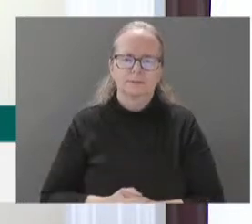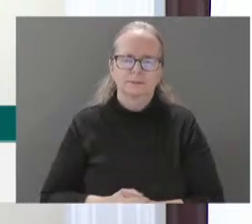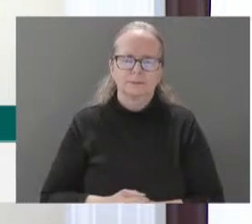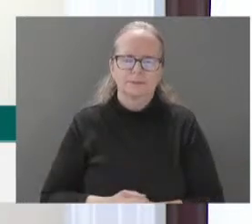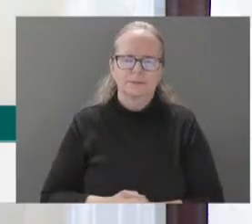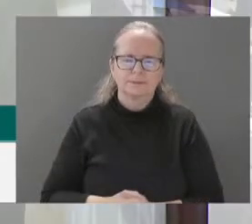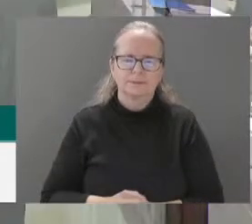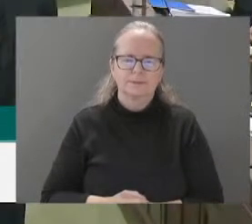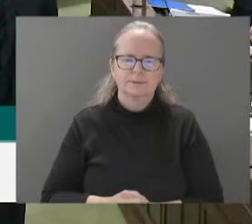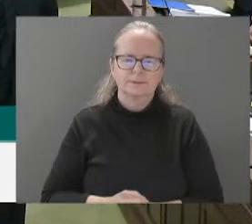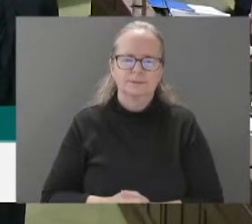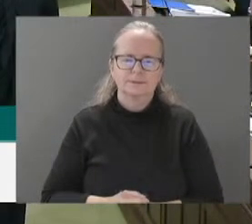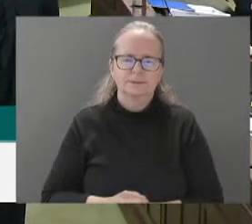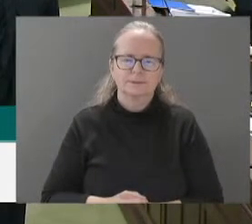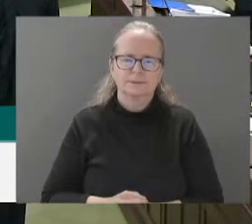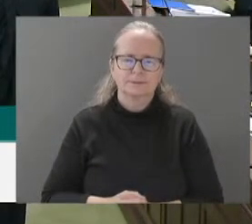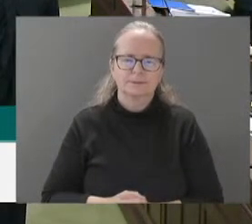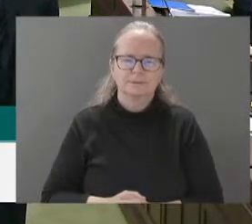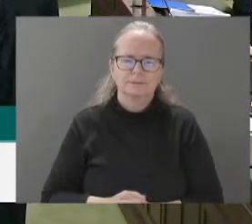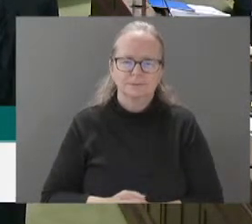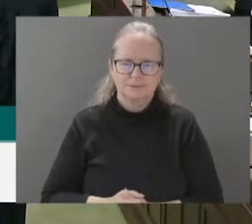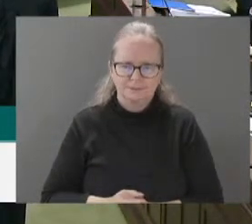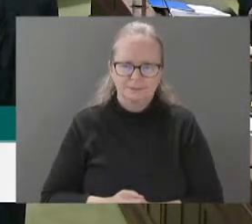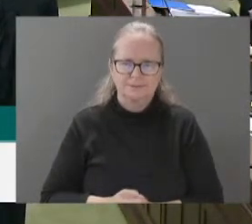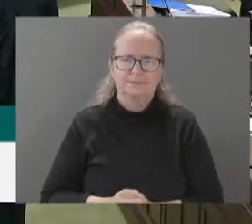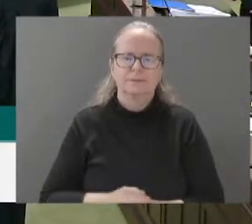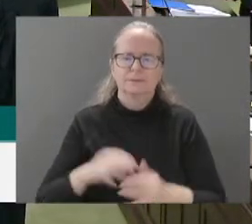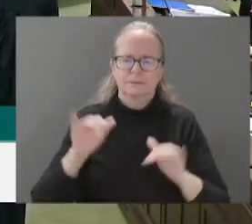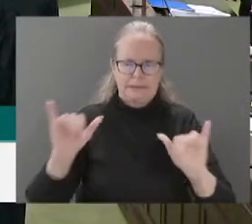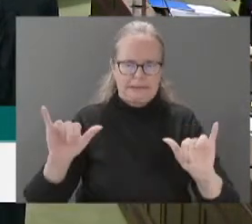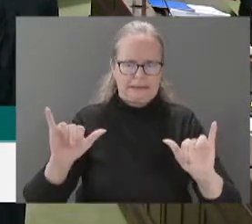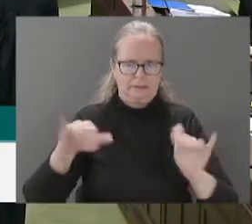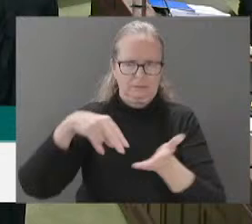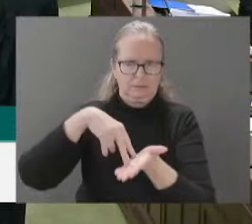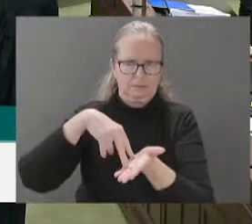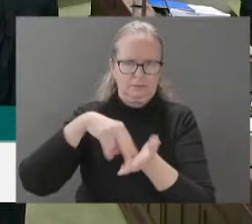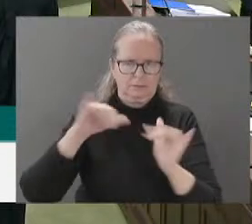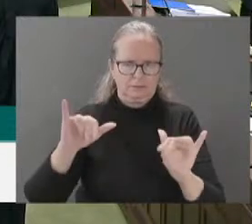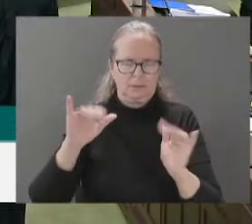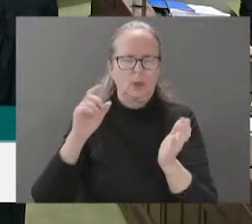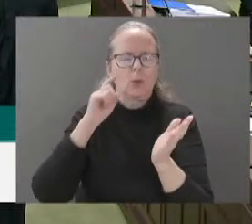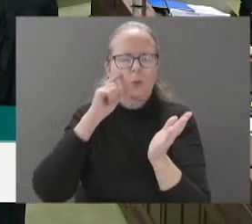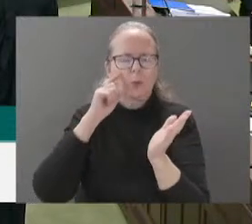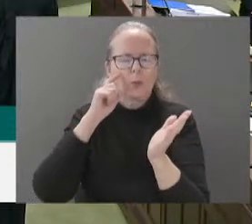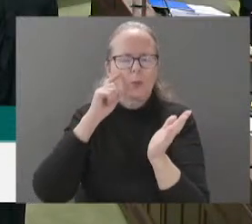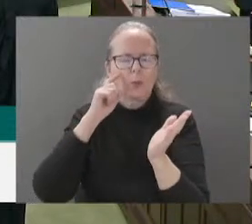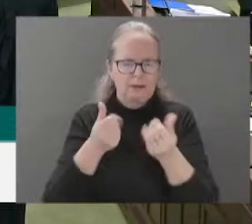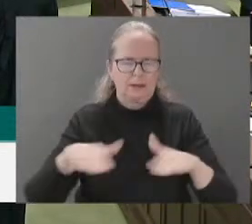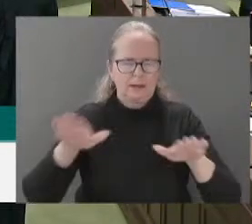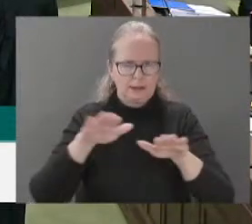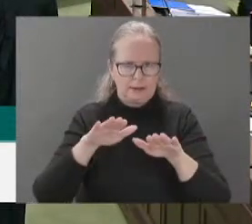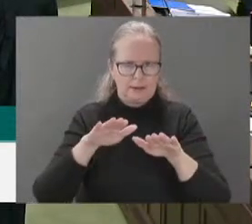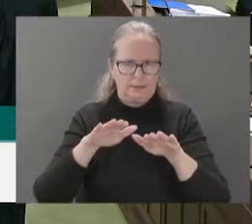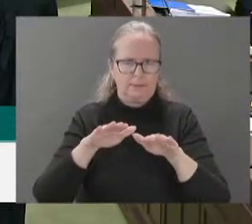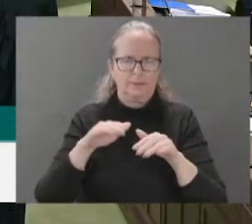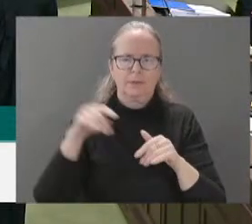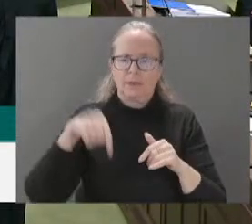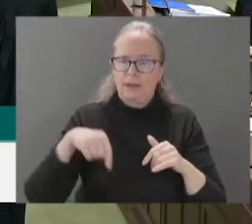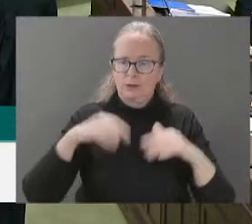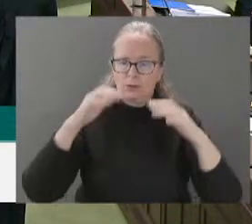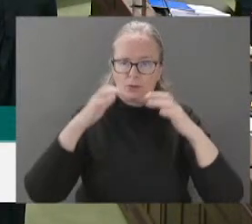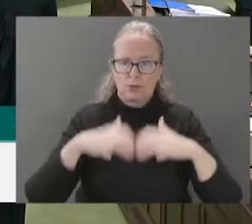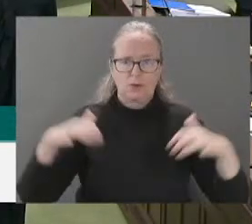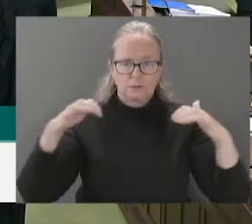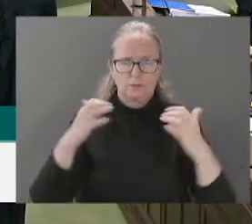God please remain standing for the land acknowledgement the legislative assembly is grateful to be situated on